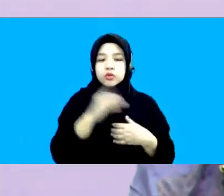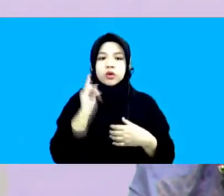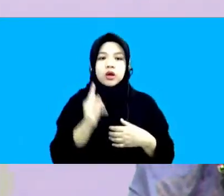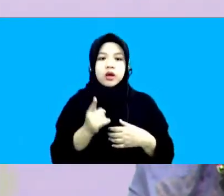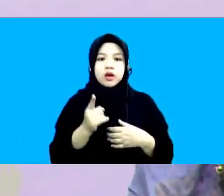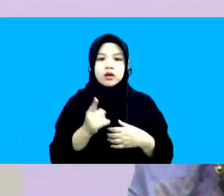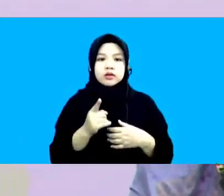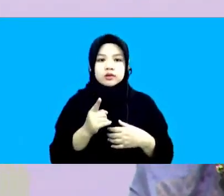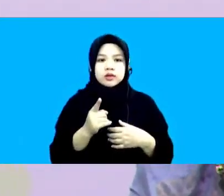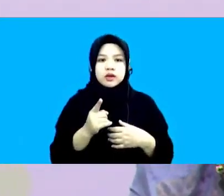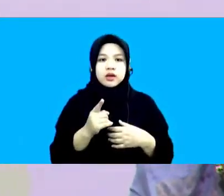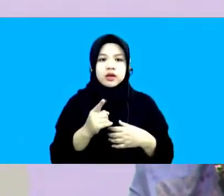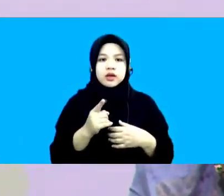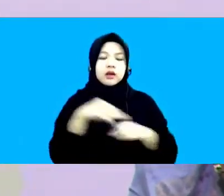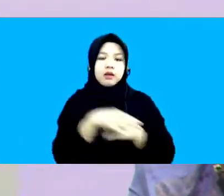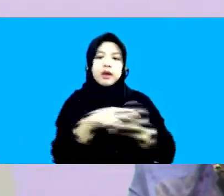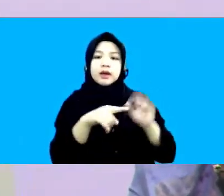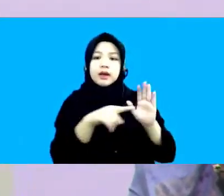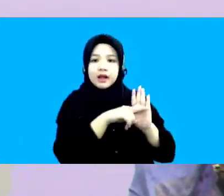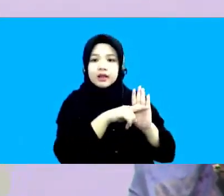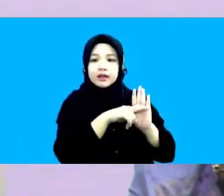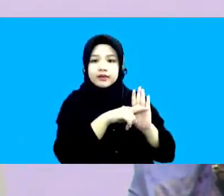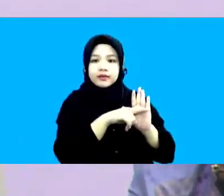countries in developed economy, like